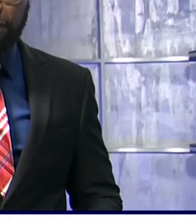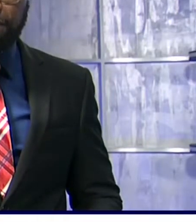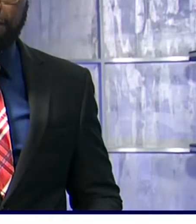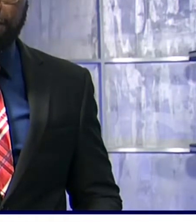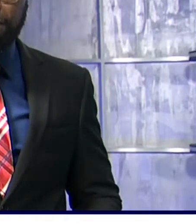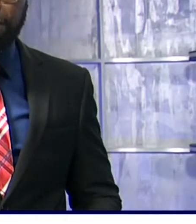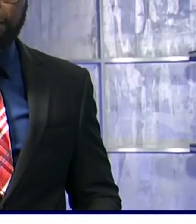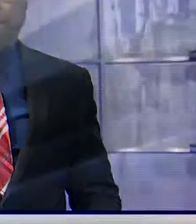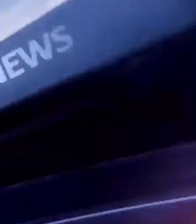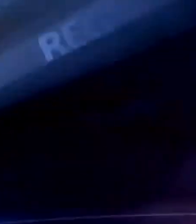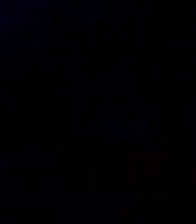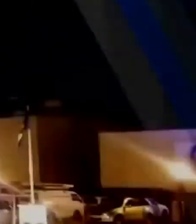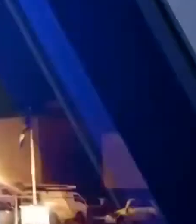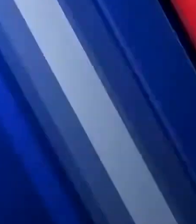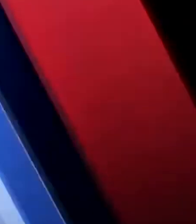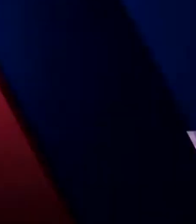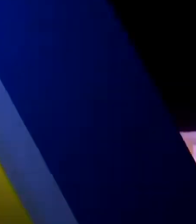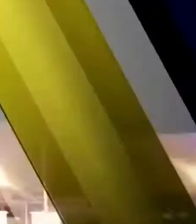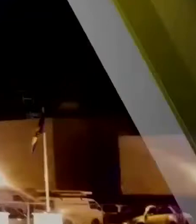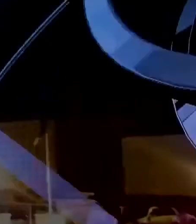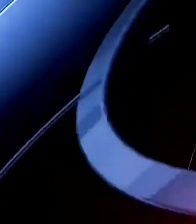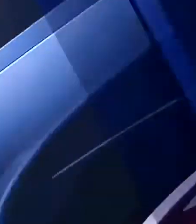playoffs.